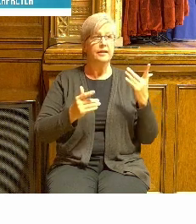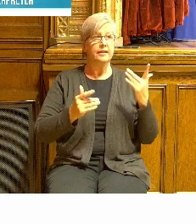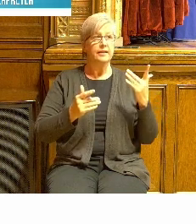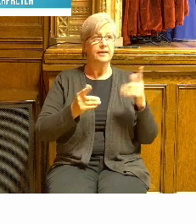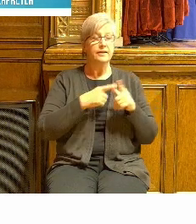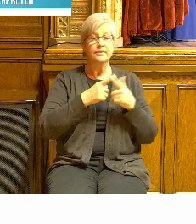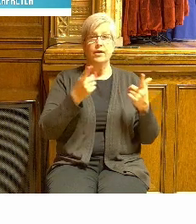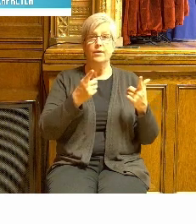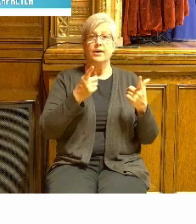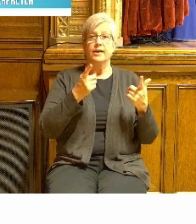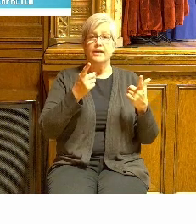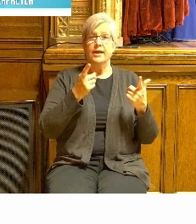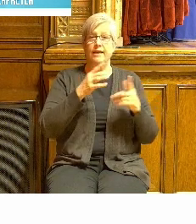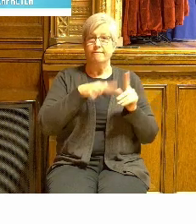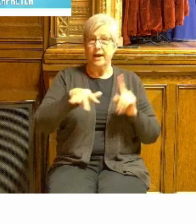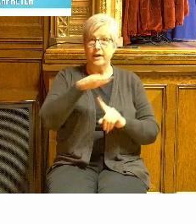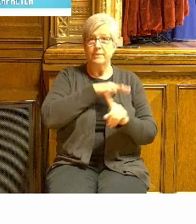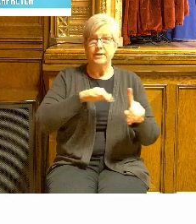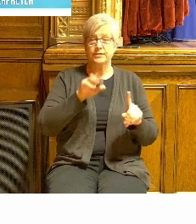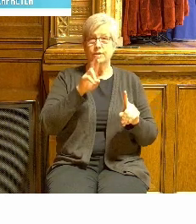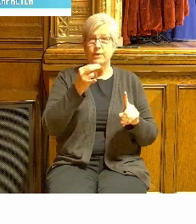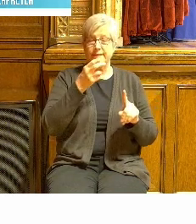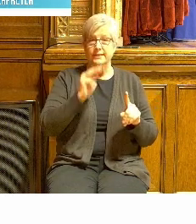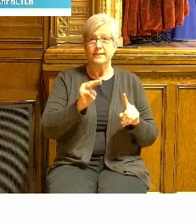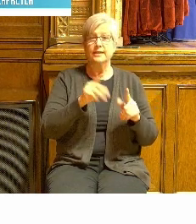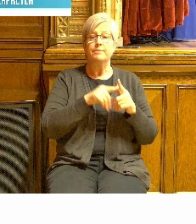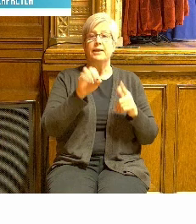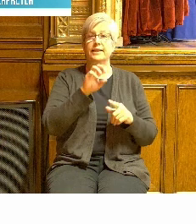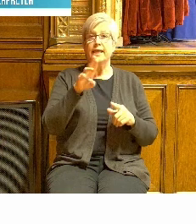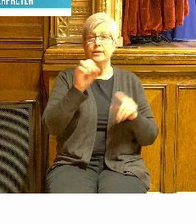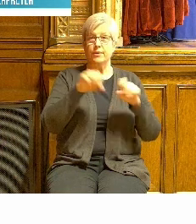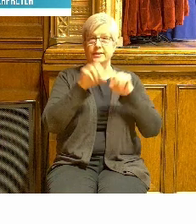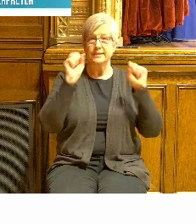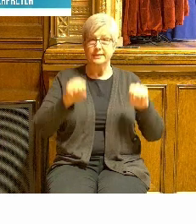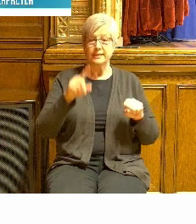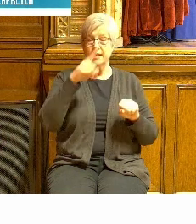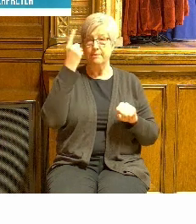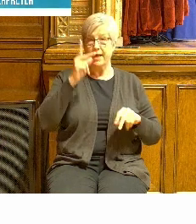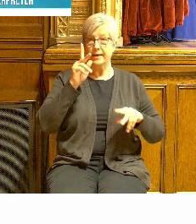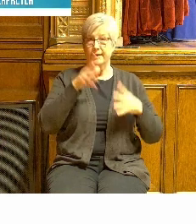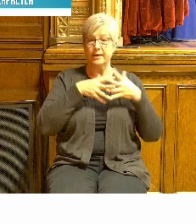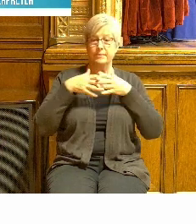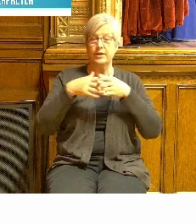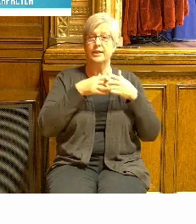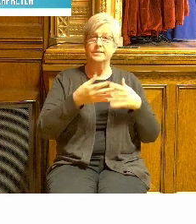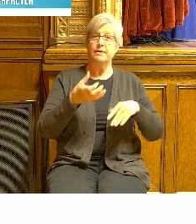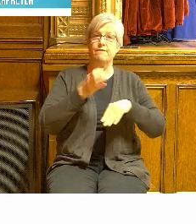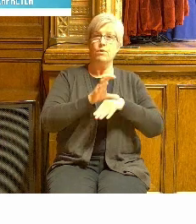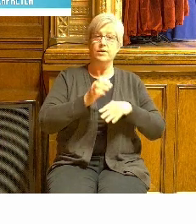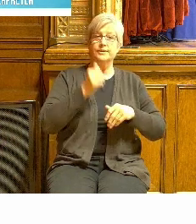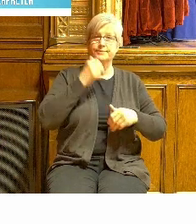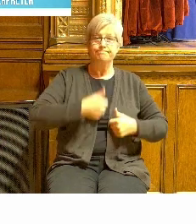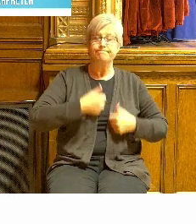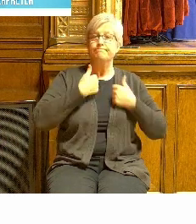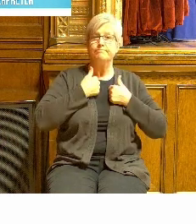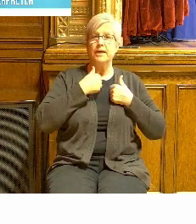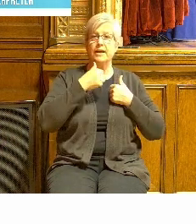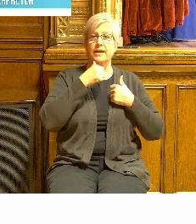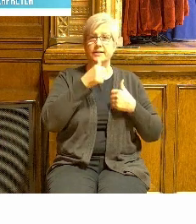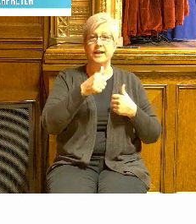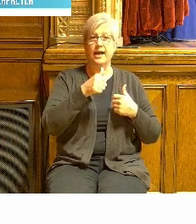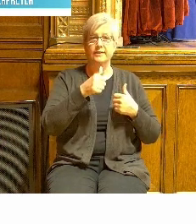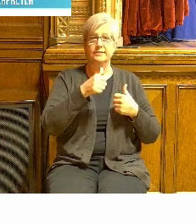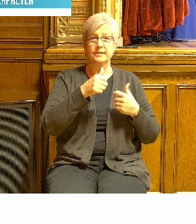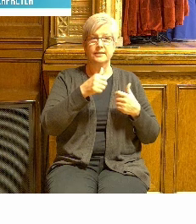environmental racism, the unequal systems that Black Americans have been forced to navigate are not unintended